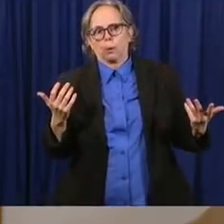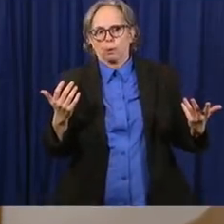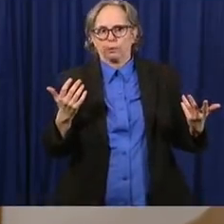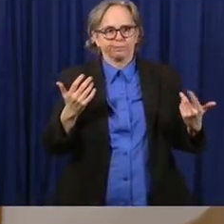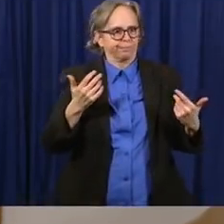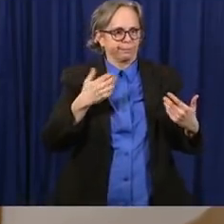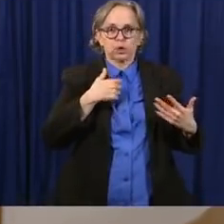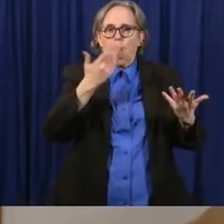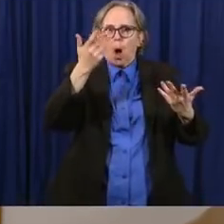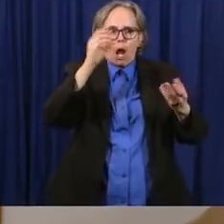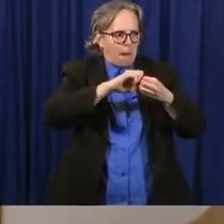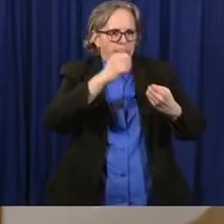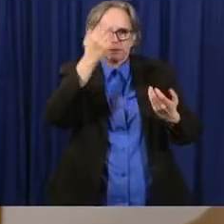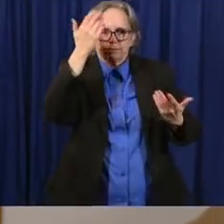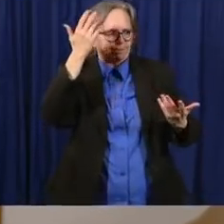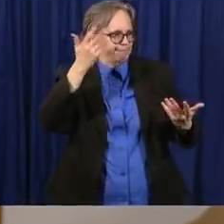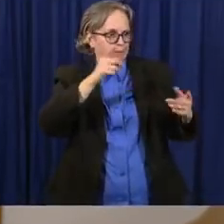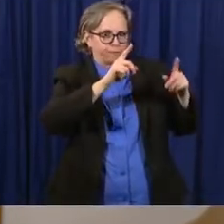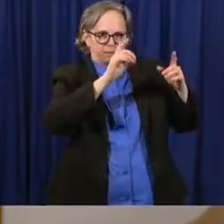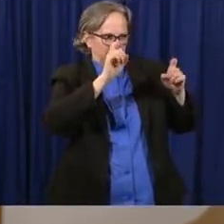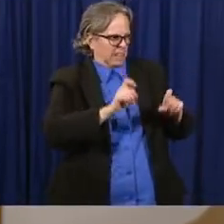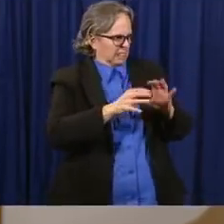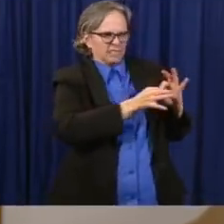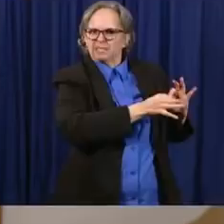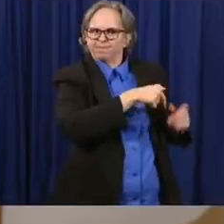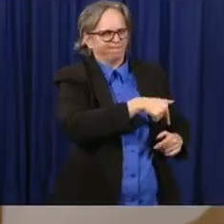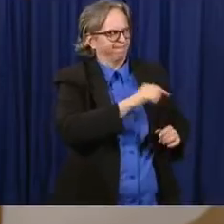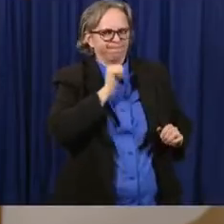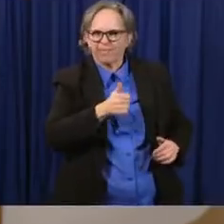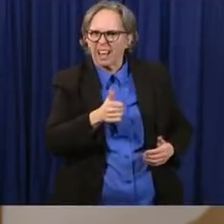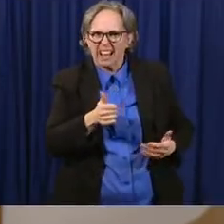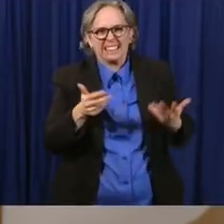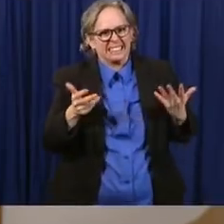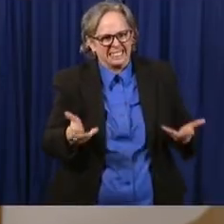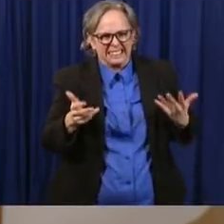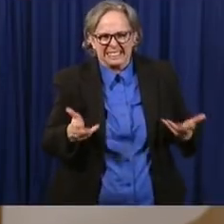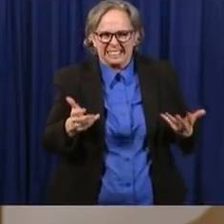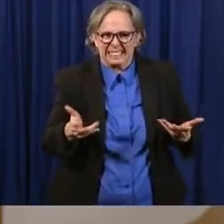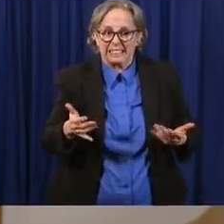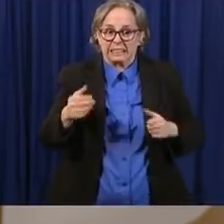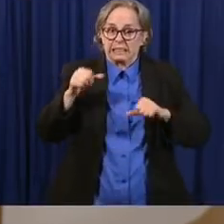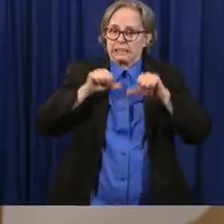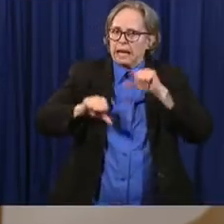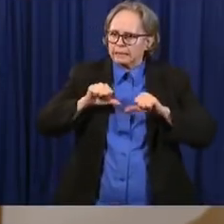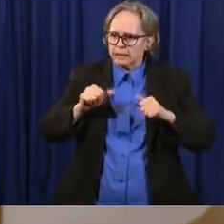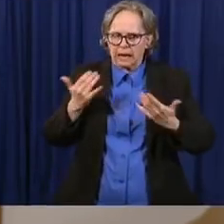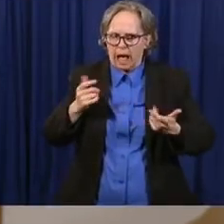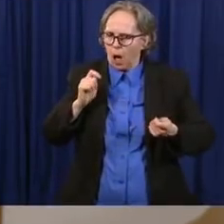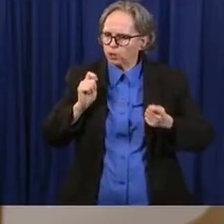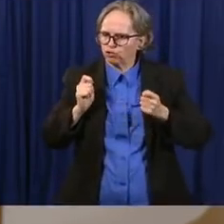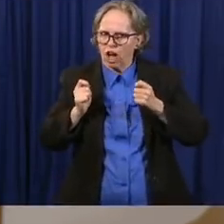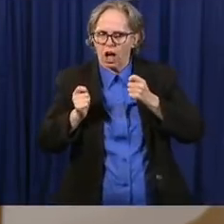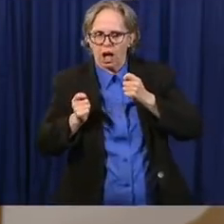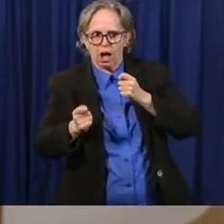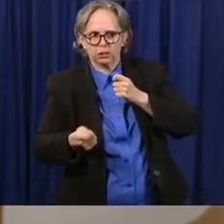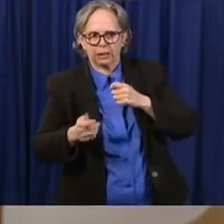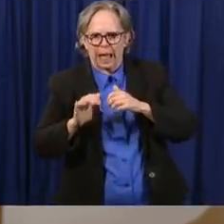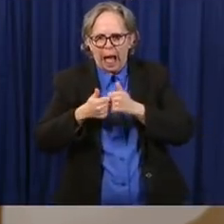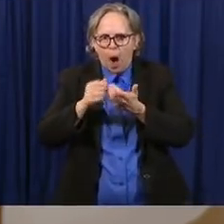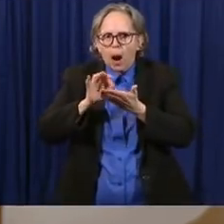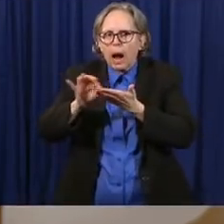numbers. So this is evolving. The science is evolving. The way of counting is